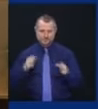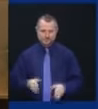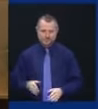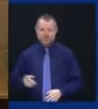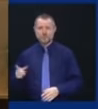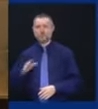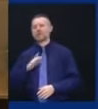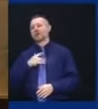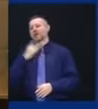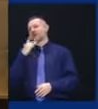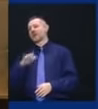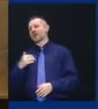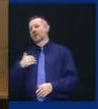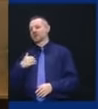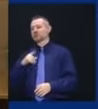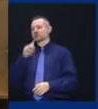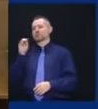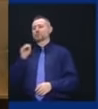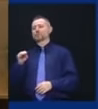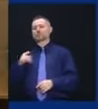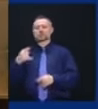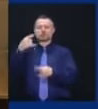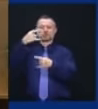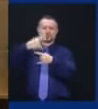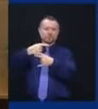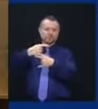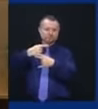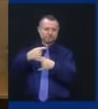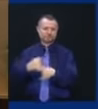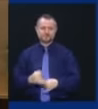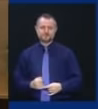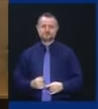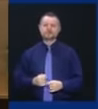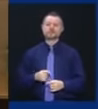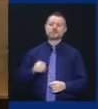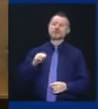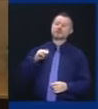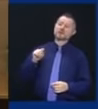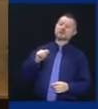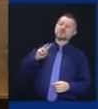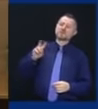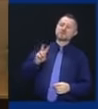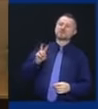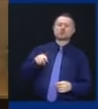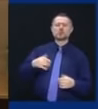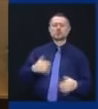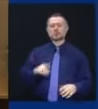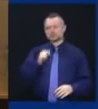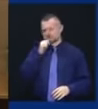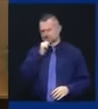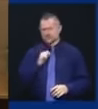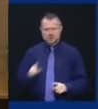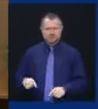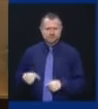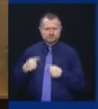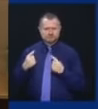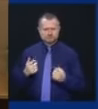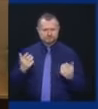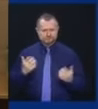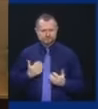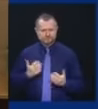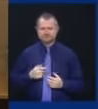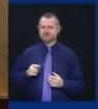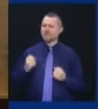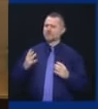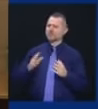allowing him to partner with us. Mount Vernon has suffered greatly, as so many communities across the